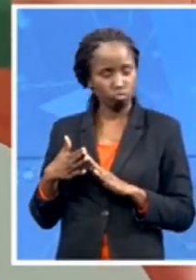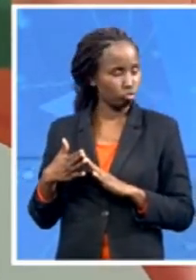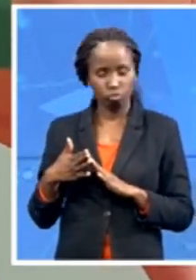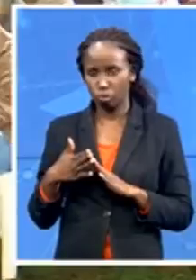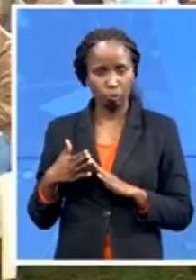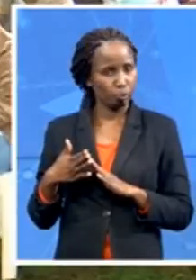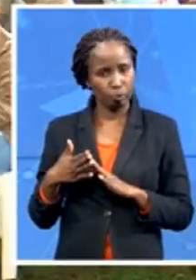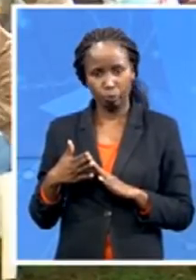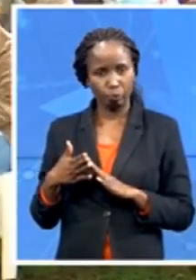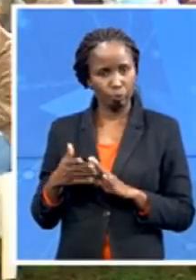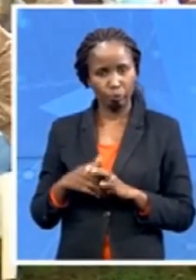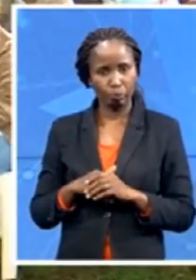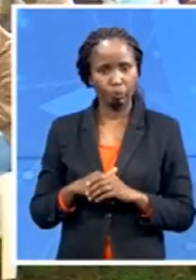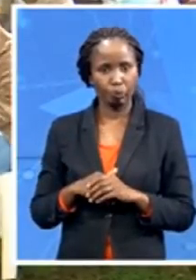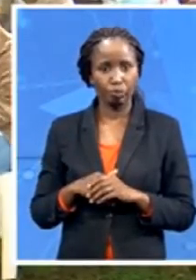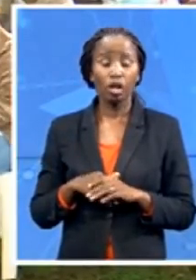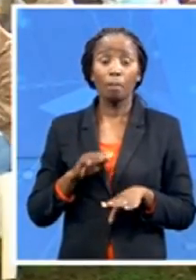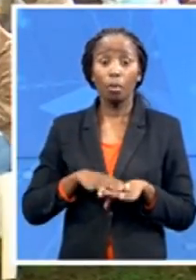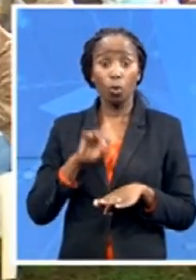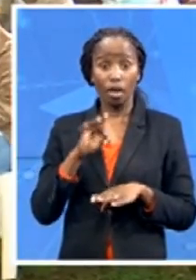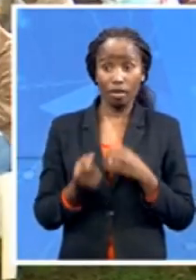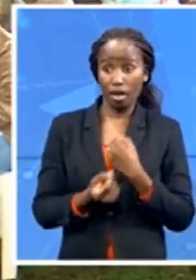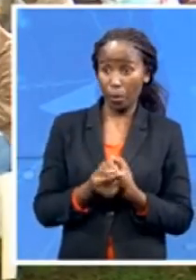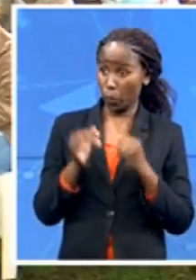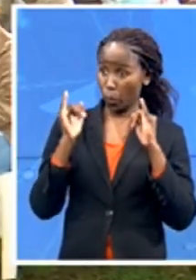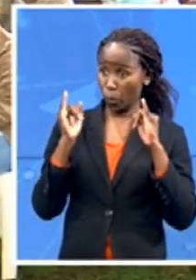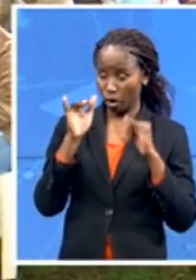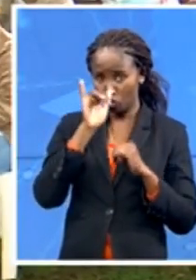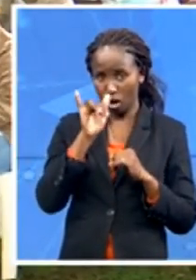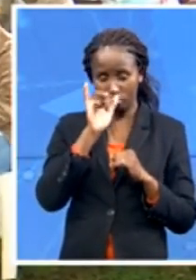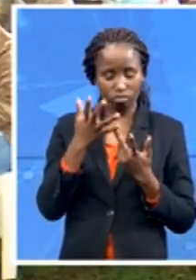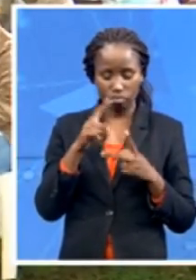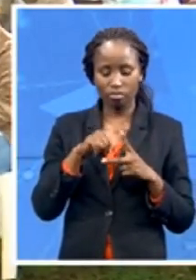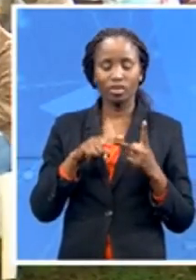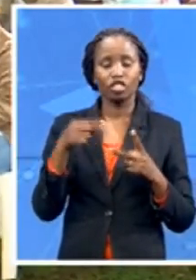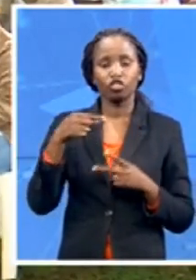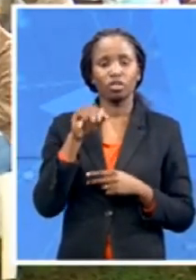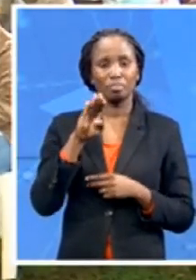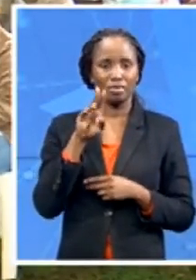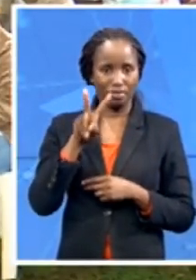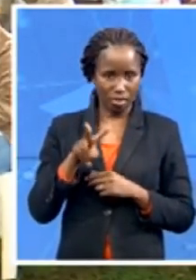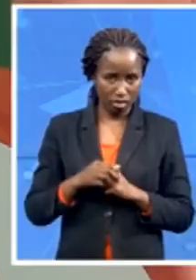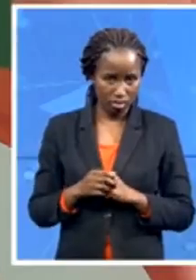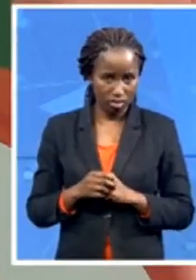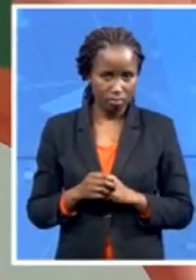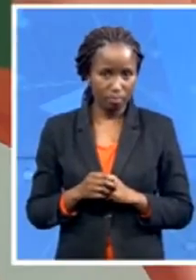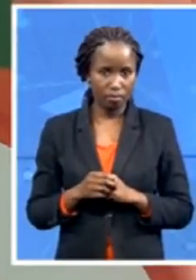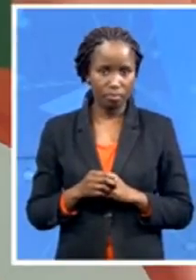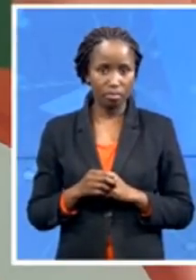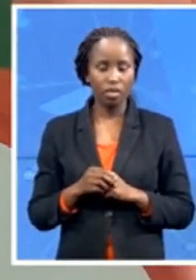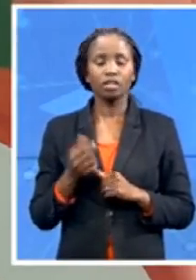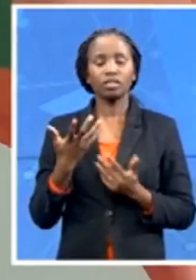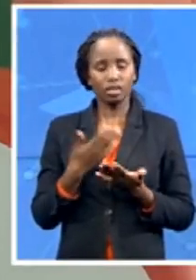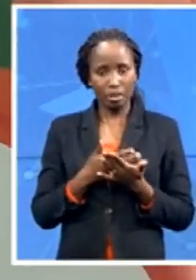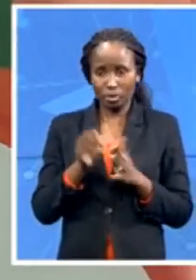in times of crisis. Gender-based violence. Certain legislative changes have been made, but if